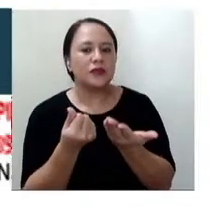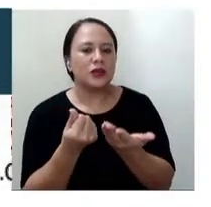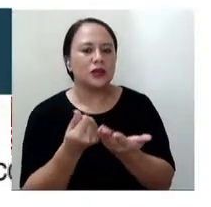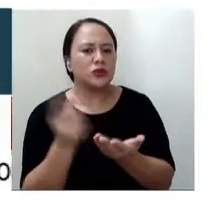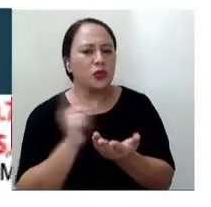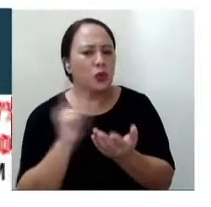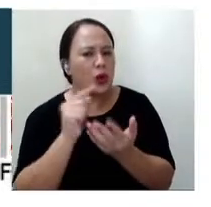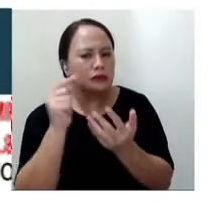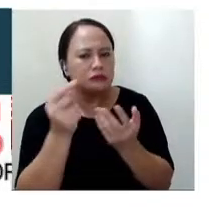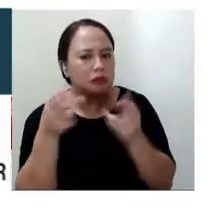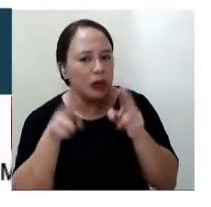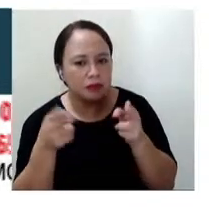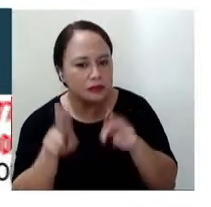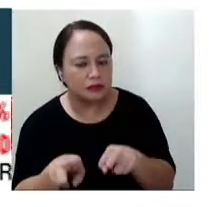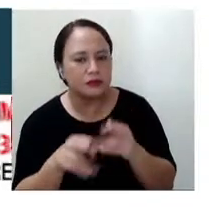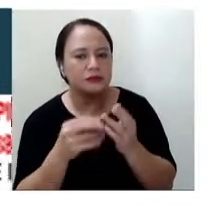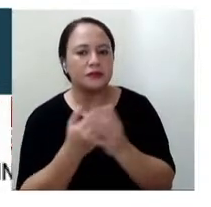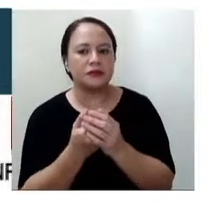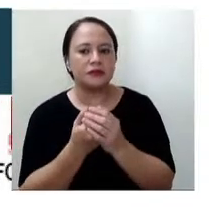happening.